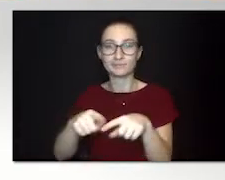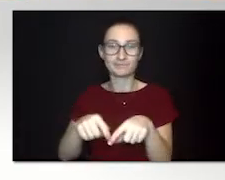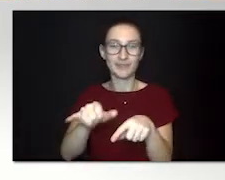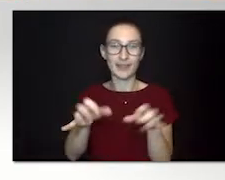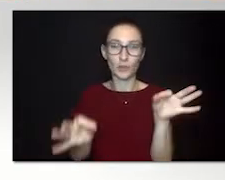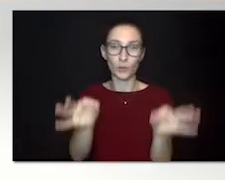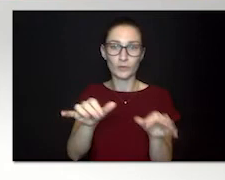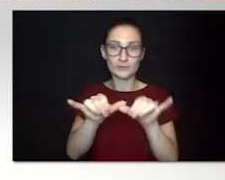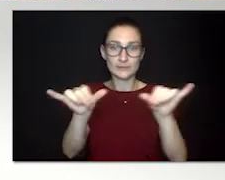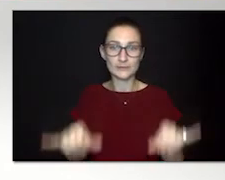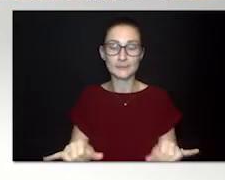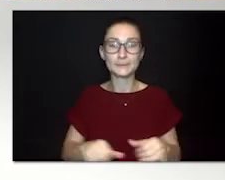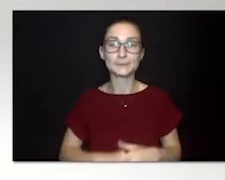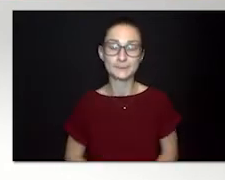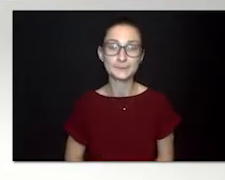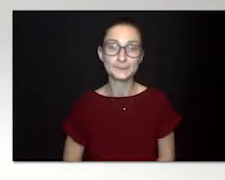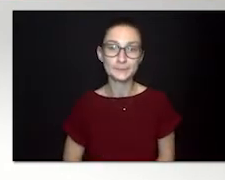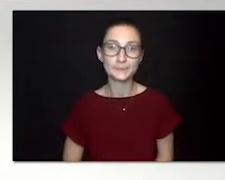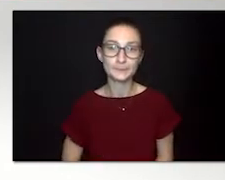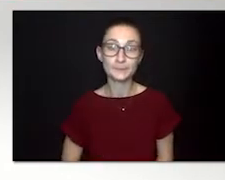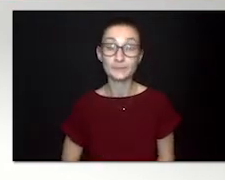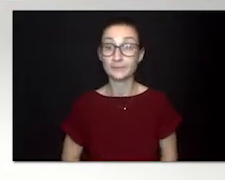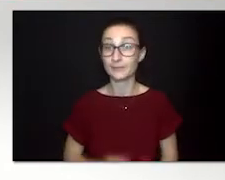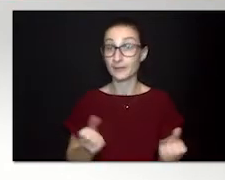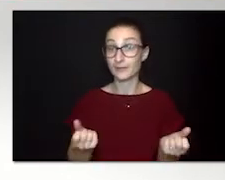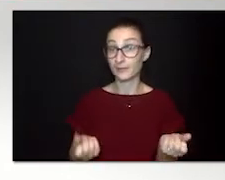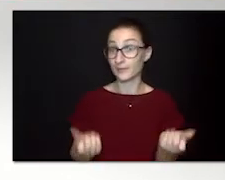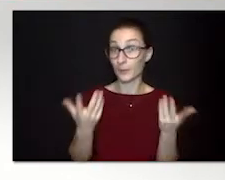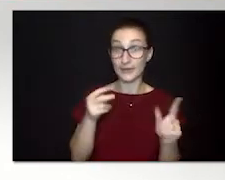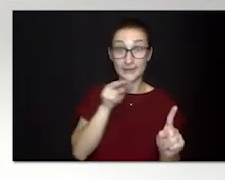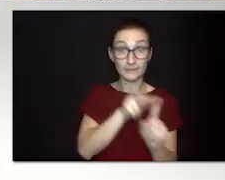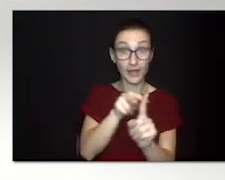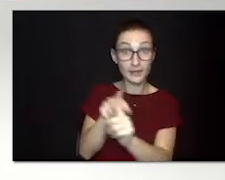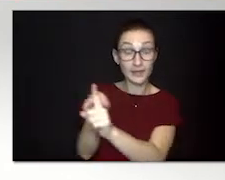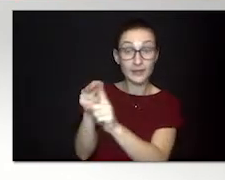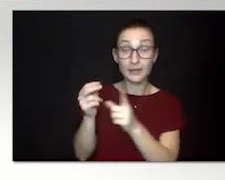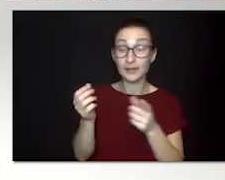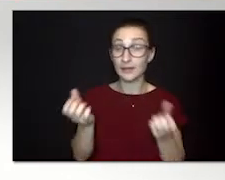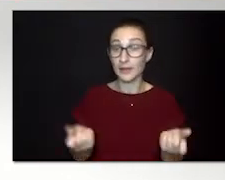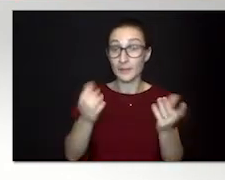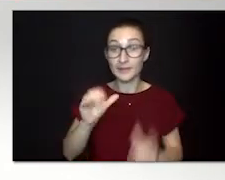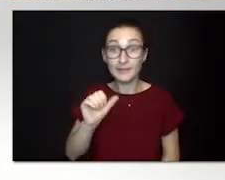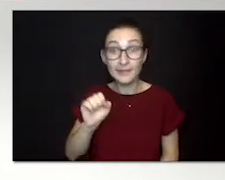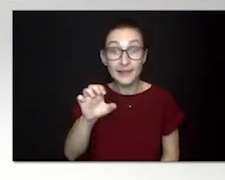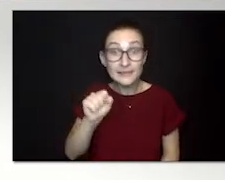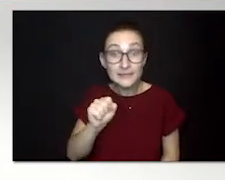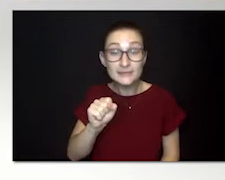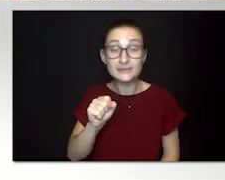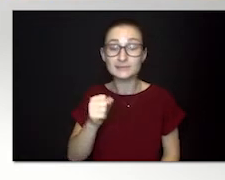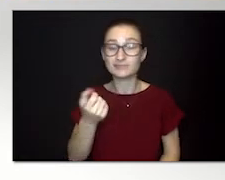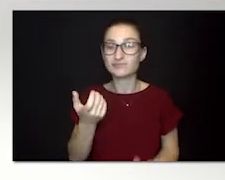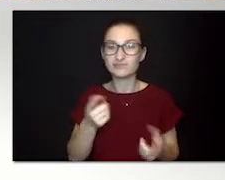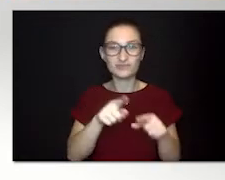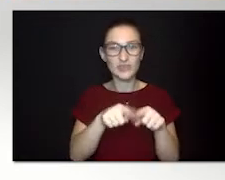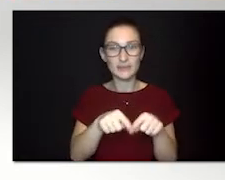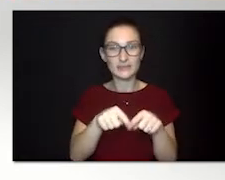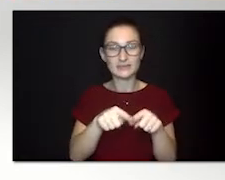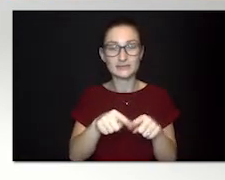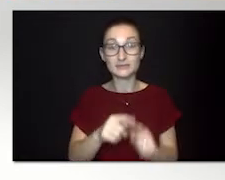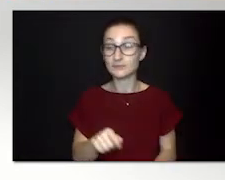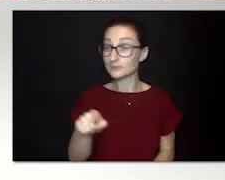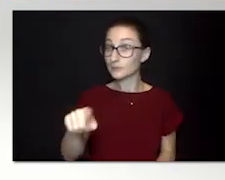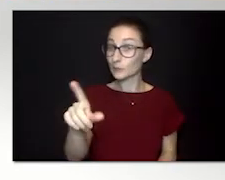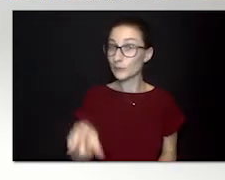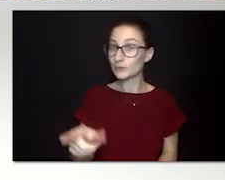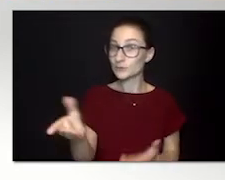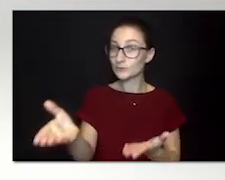depends on the court system and which county you're filing in, how many cases they have, how backed up they are. Okay, I think we have another one in the